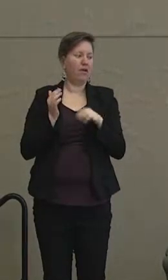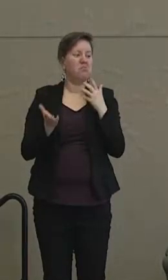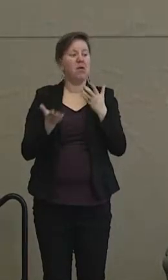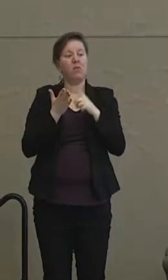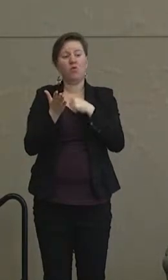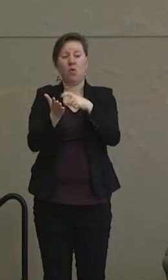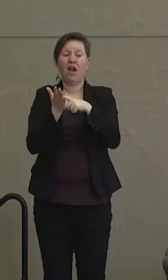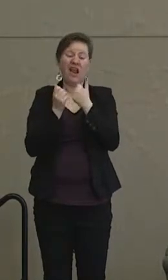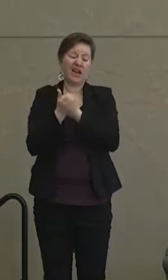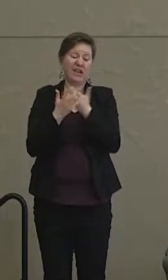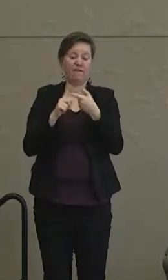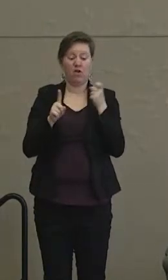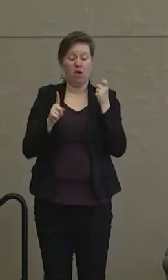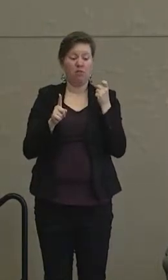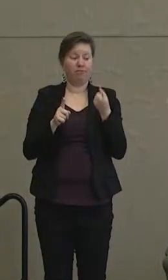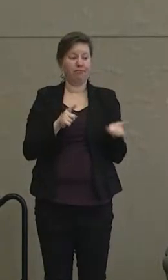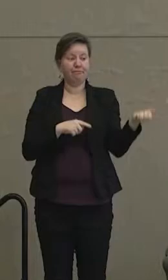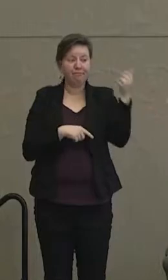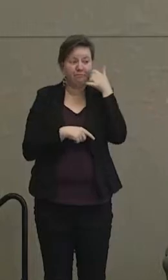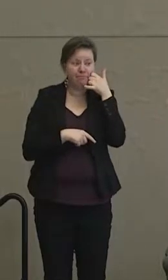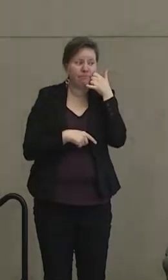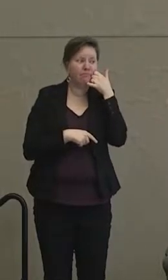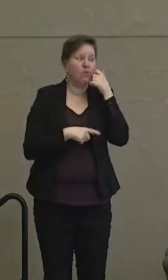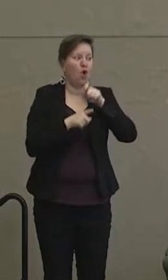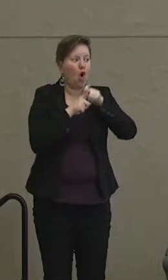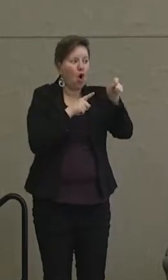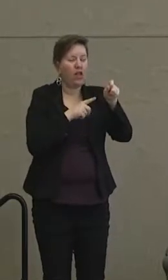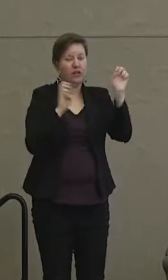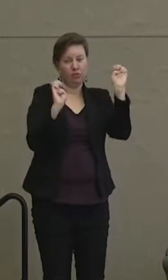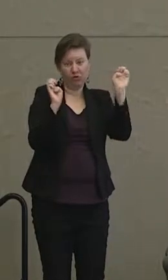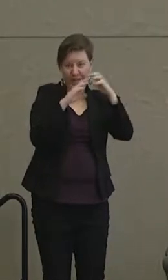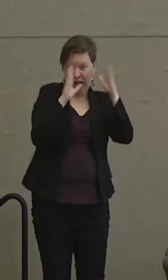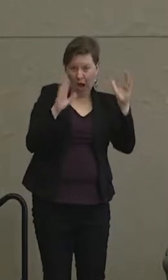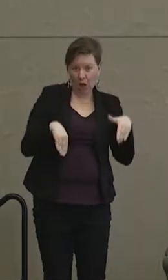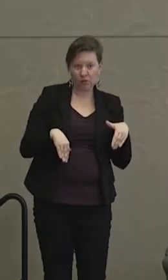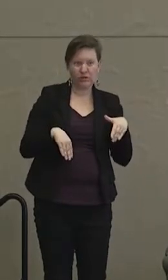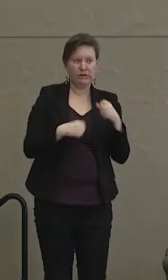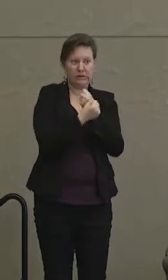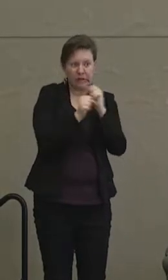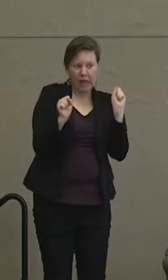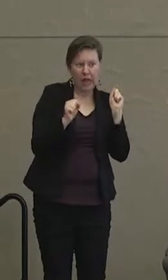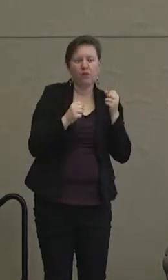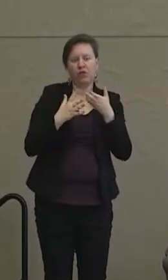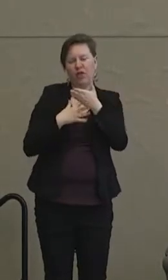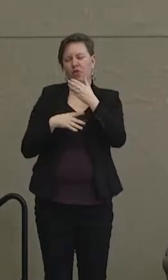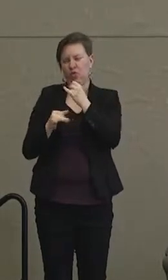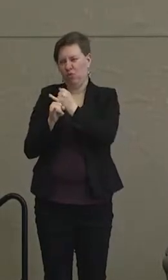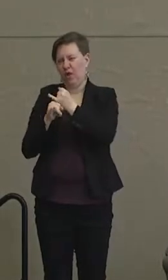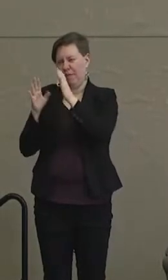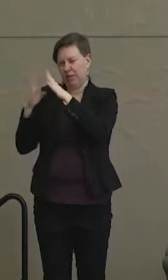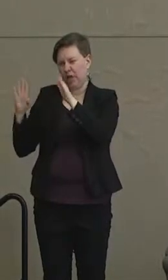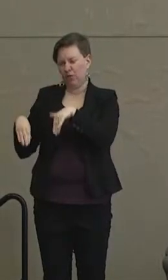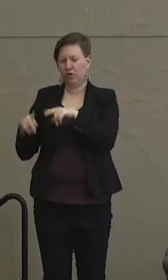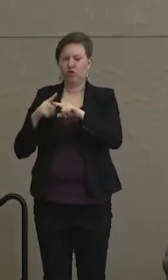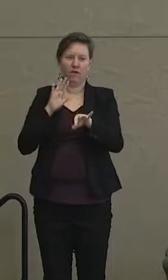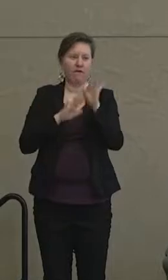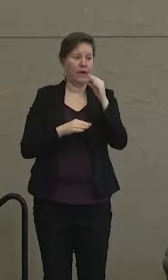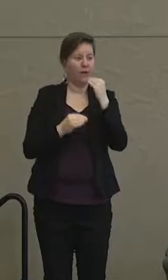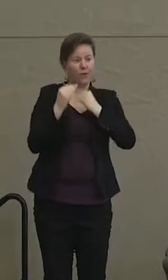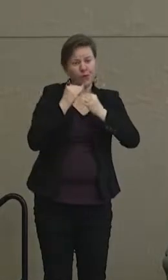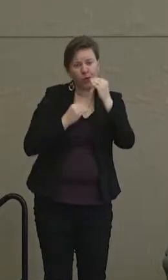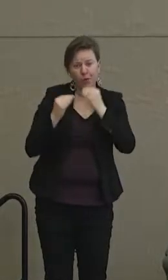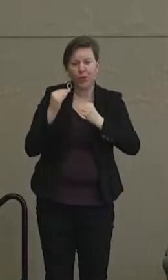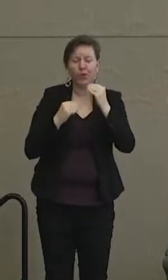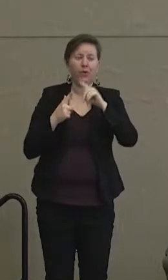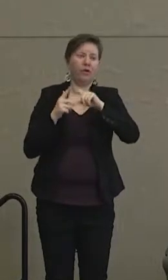require anything from getting on the phone and finding emergency housing, and usually we do that through campus housing, to finding food,